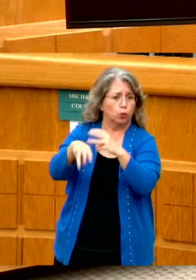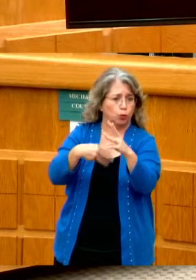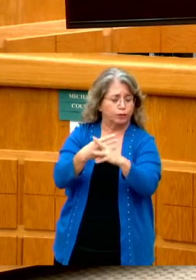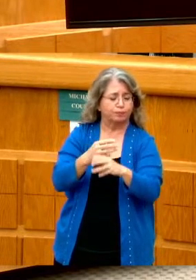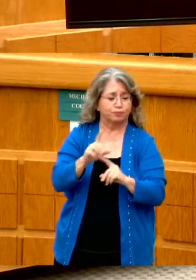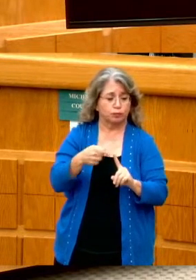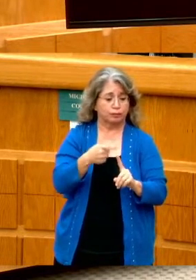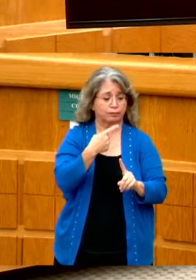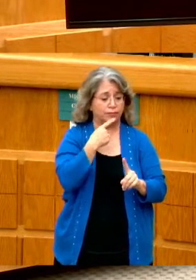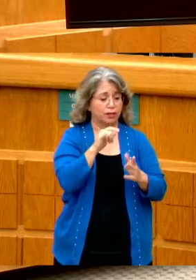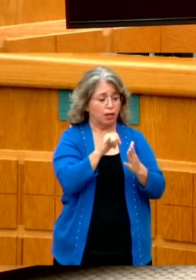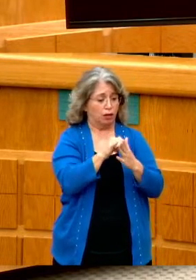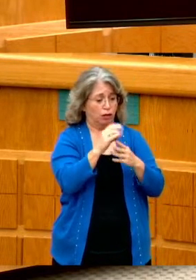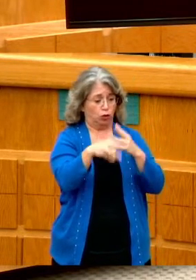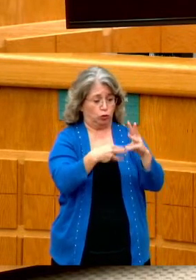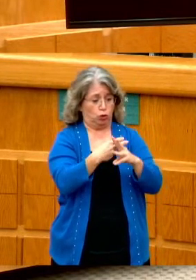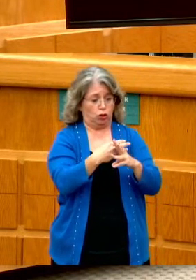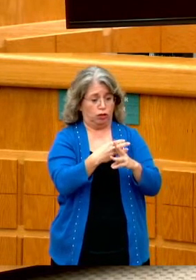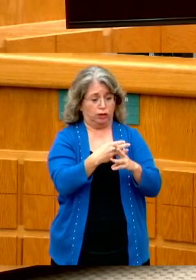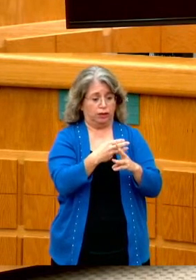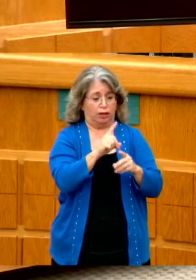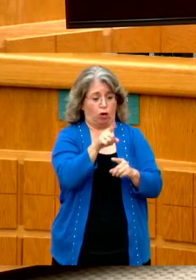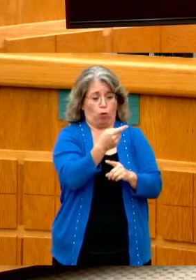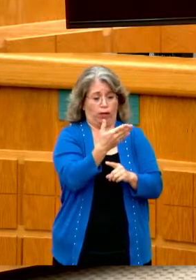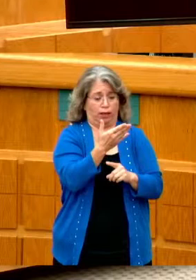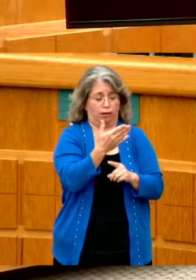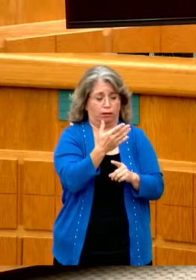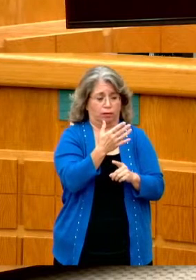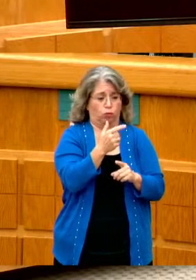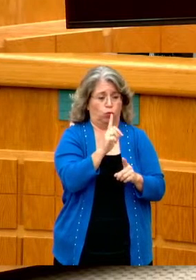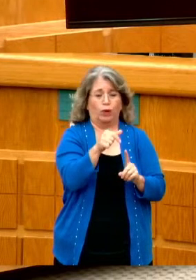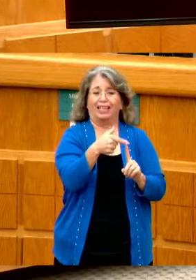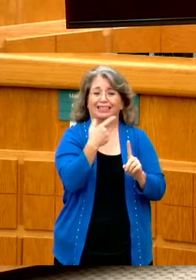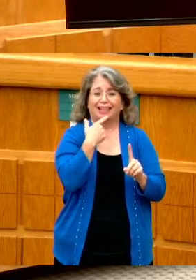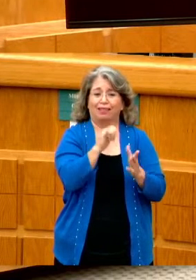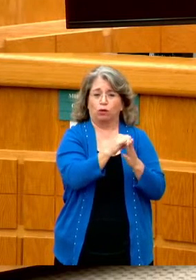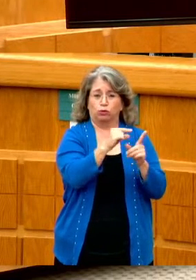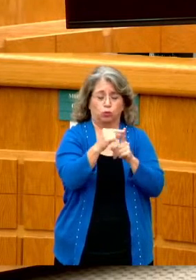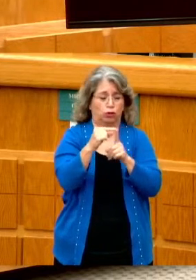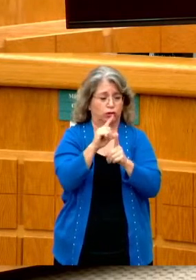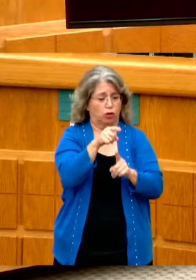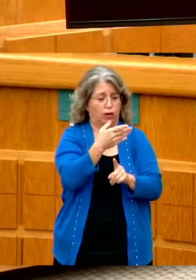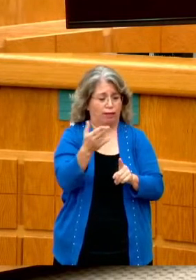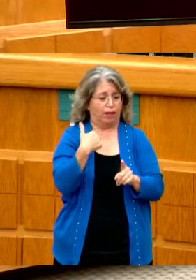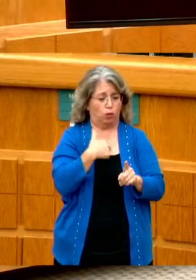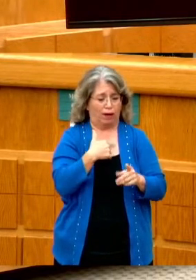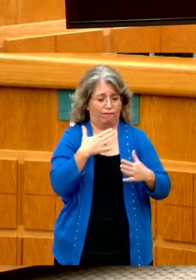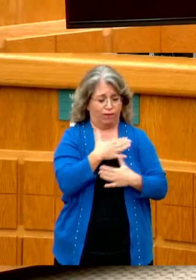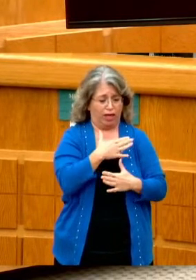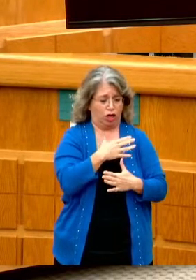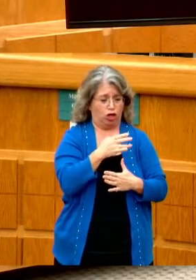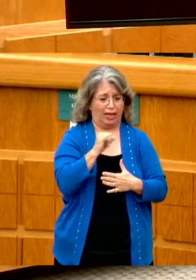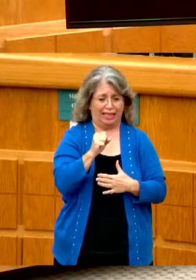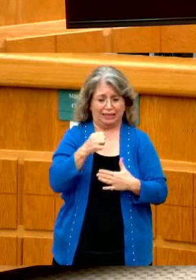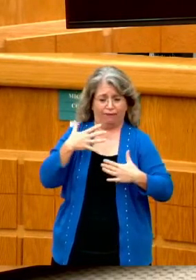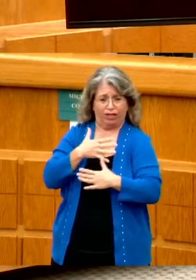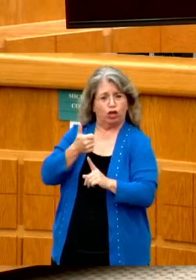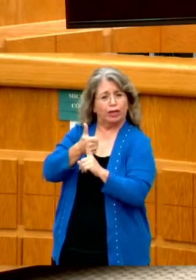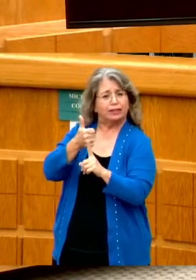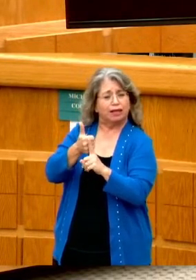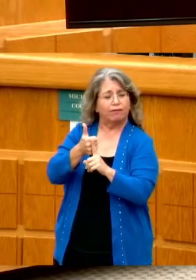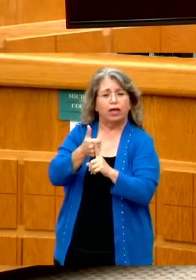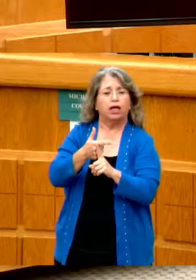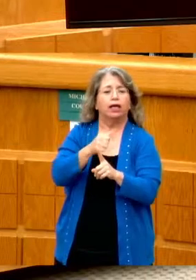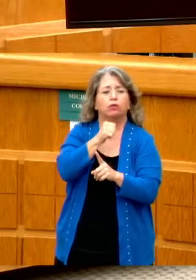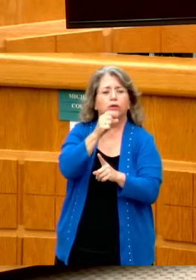fear, that the only thing we have to fear is fear itself, he was not dismissing the very real concerns of people who were wondering